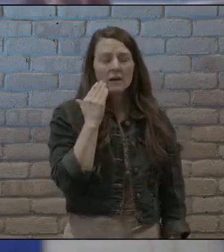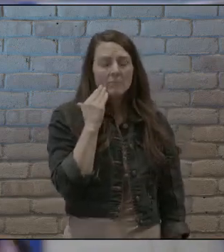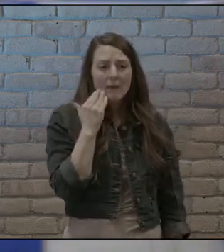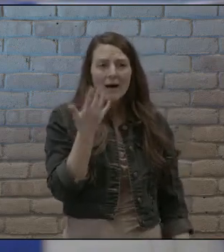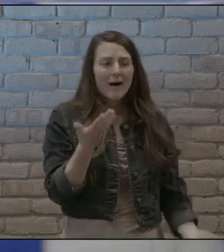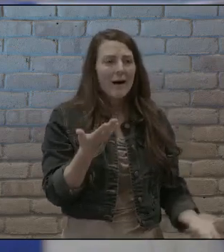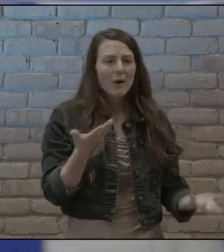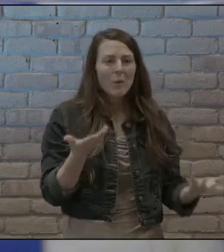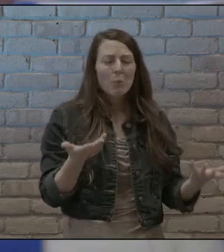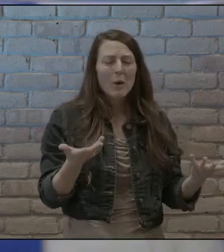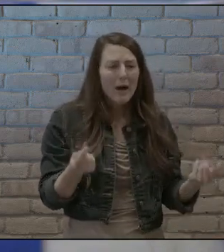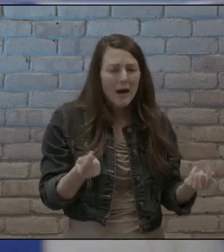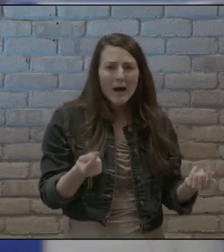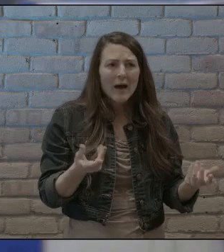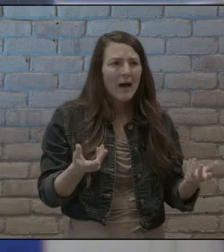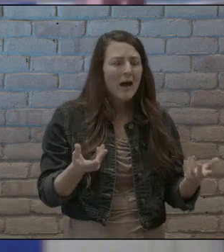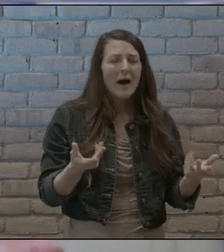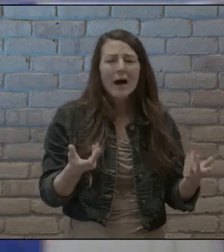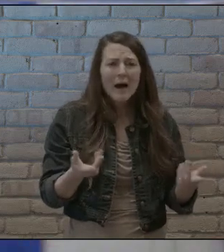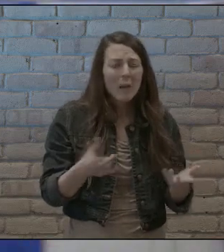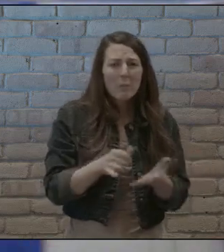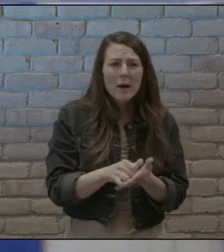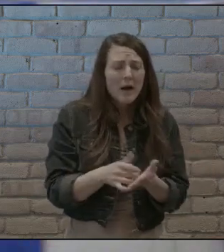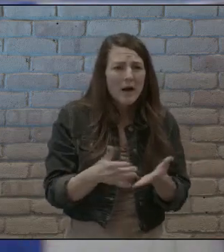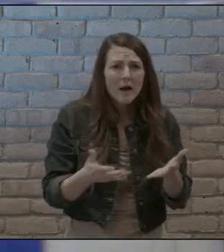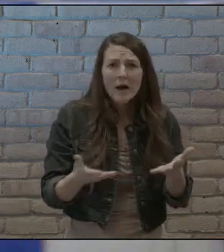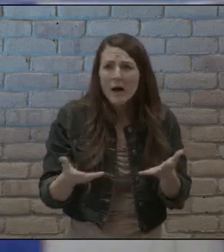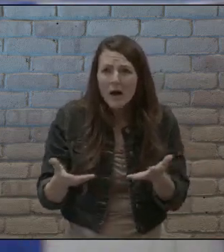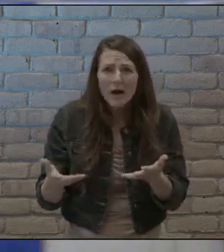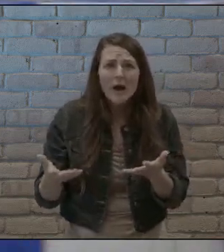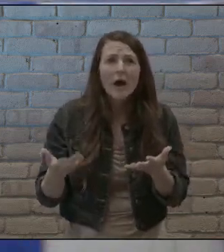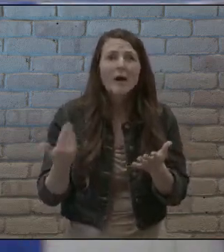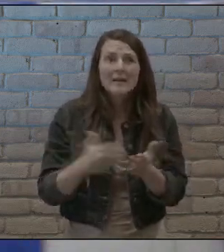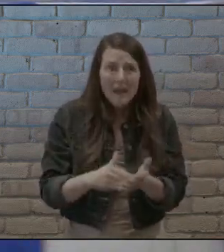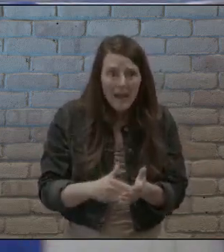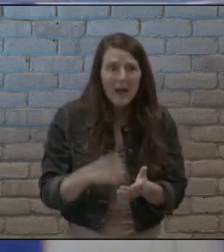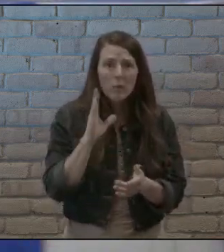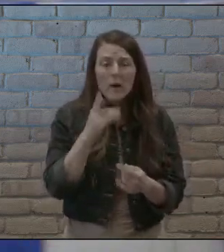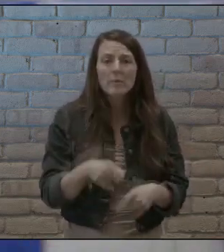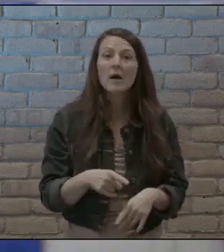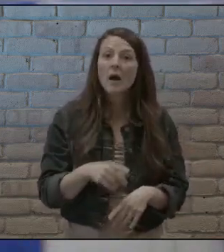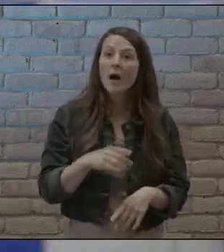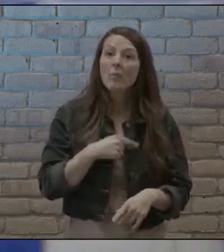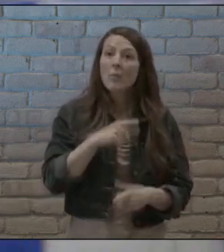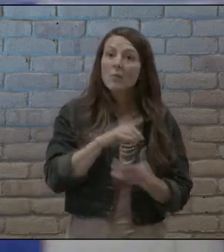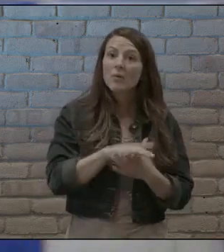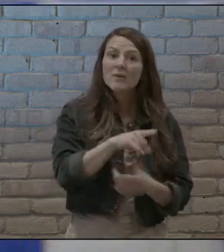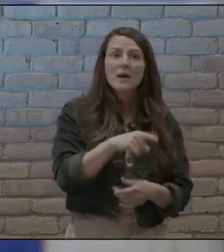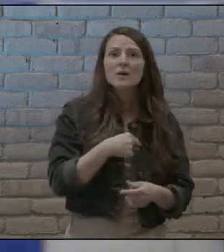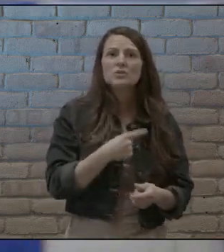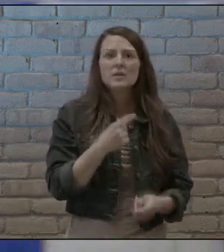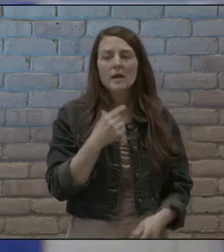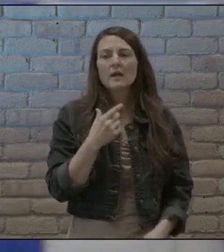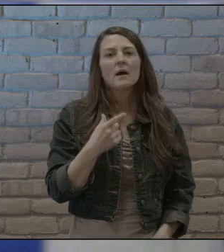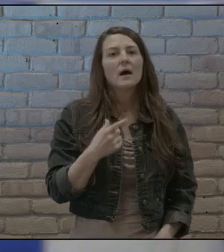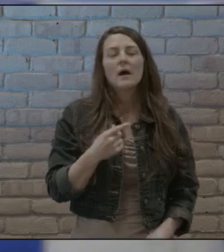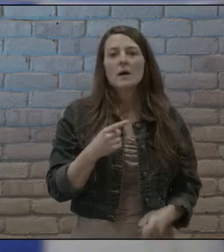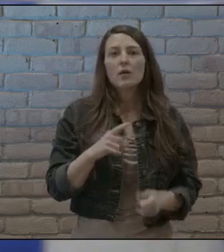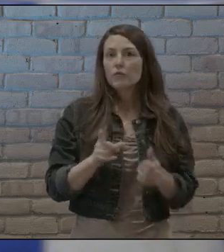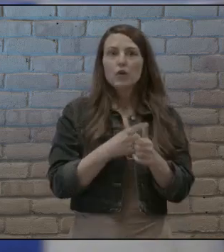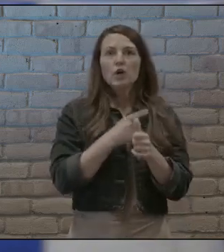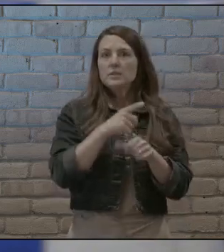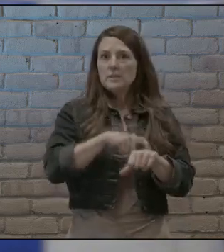so unbelievable. Like, this can't possibly be happening again. And Stephanie, poor Stephanie, is breaking down as she's getting this